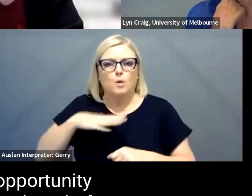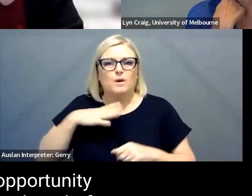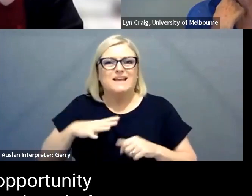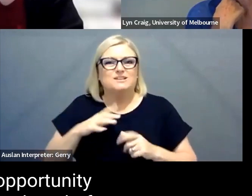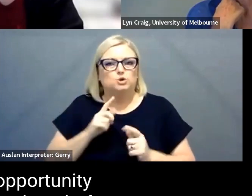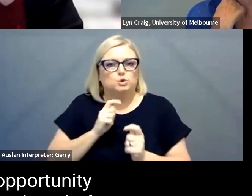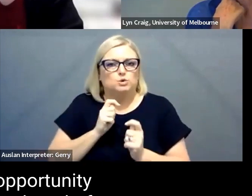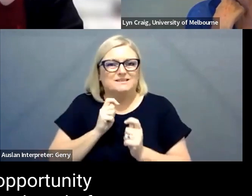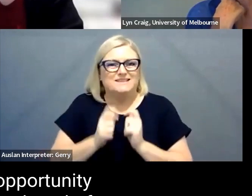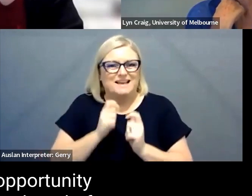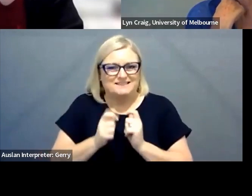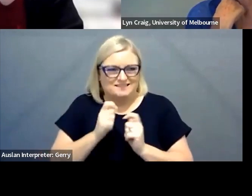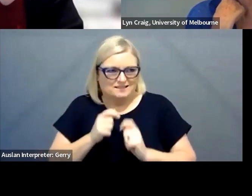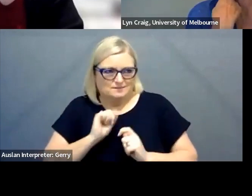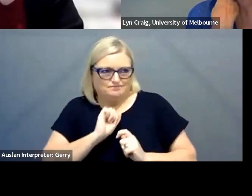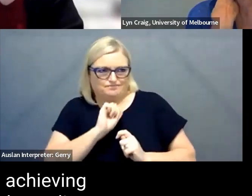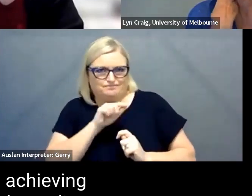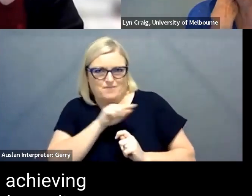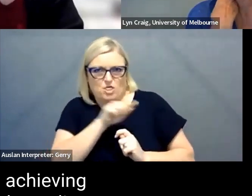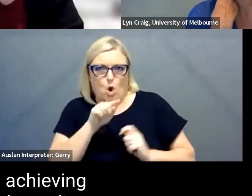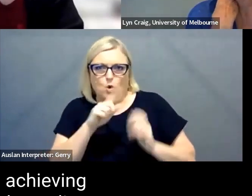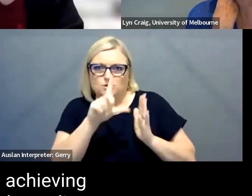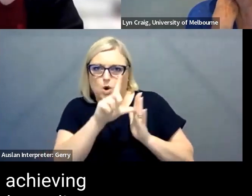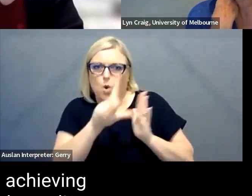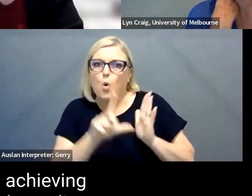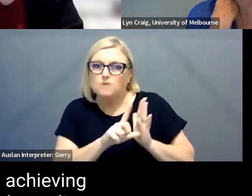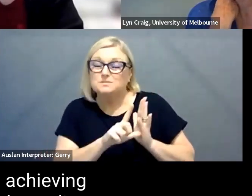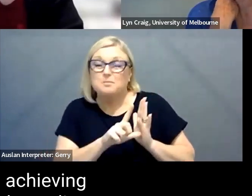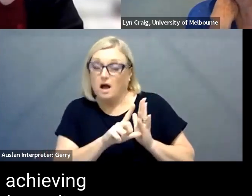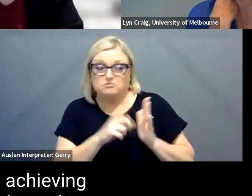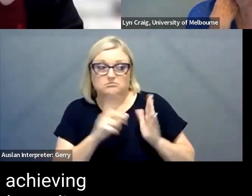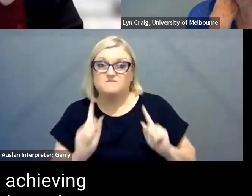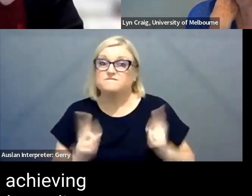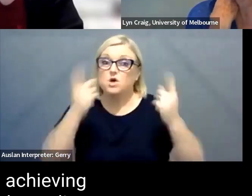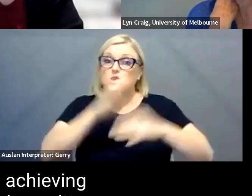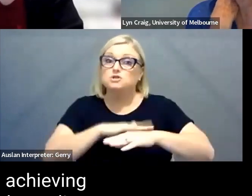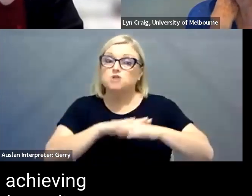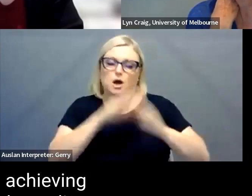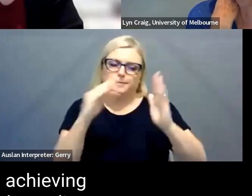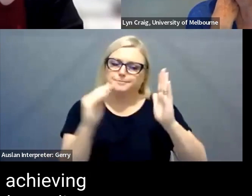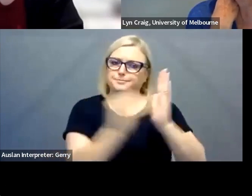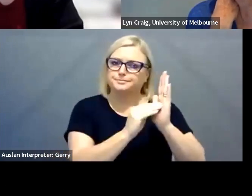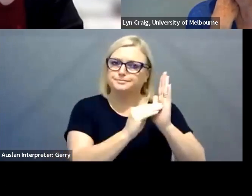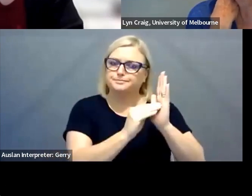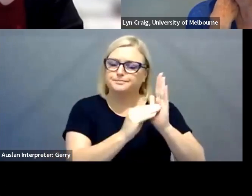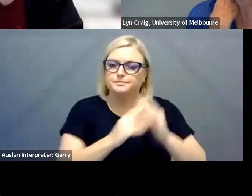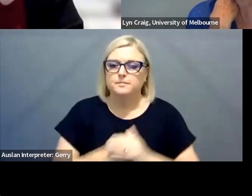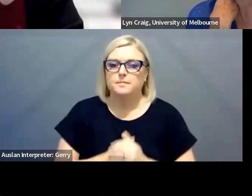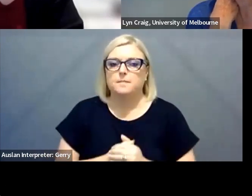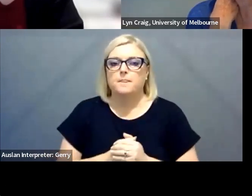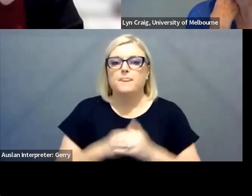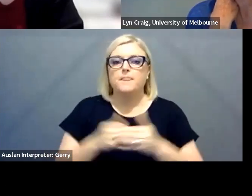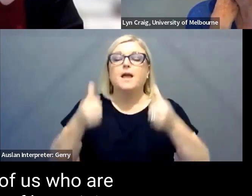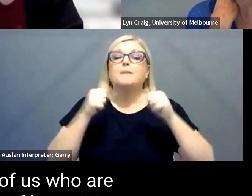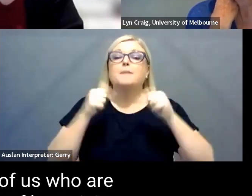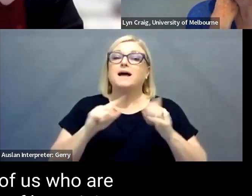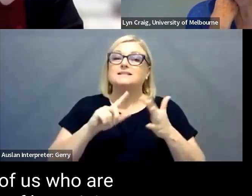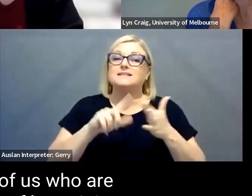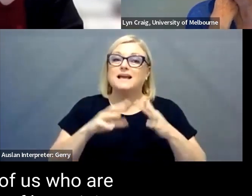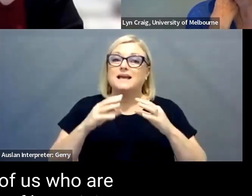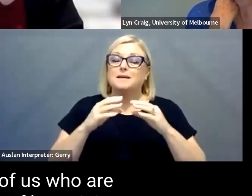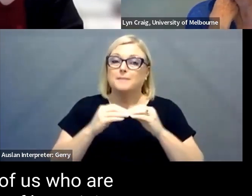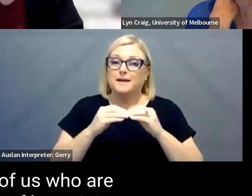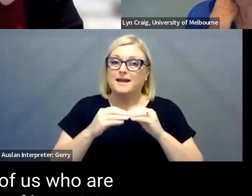opportunity that hasn't been there before. Along with achieving substantial equality through enterprise agreements.